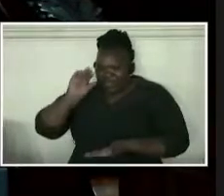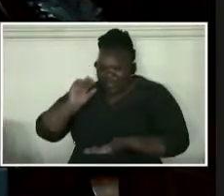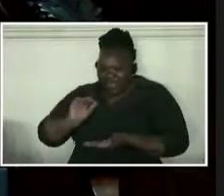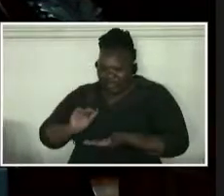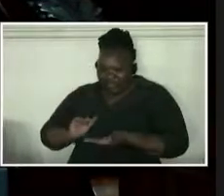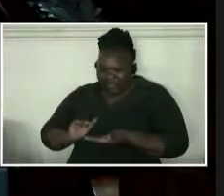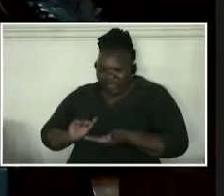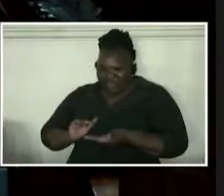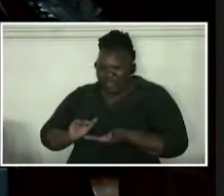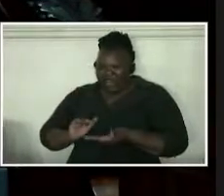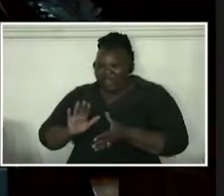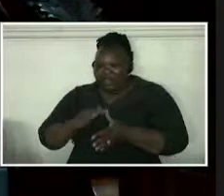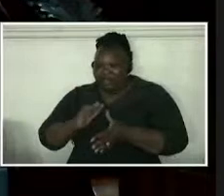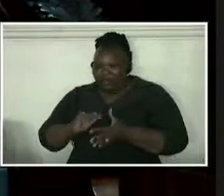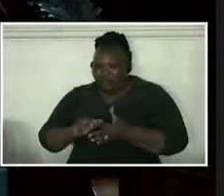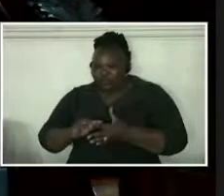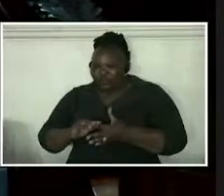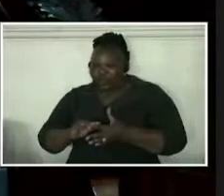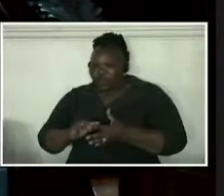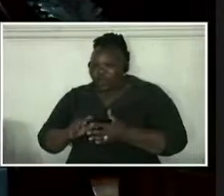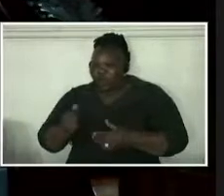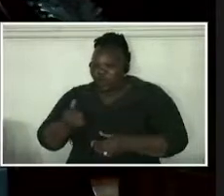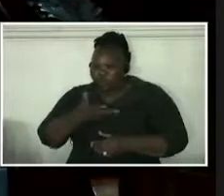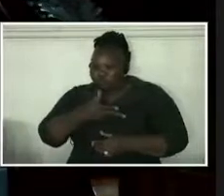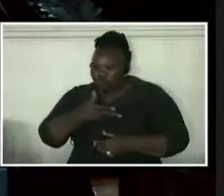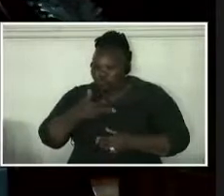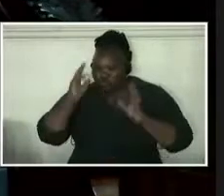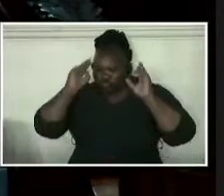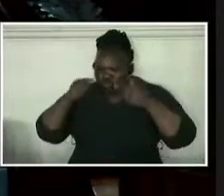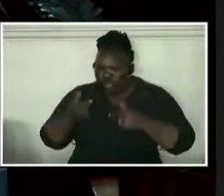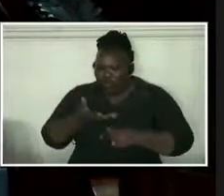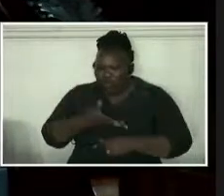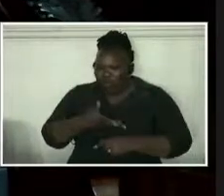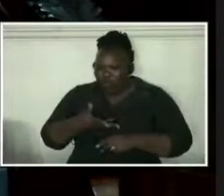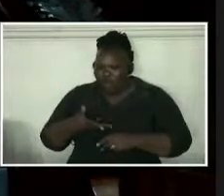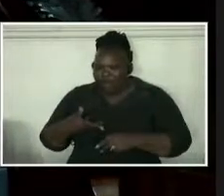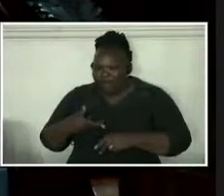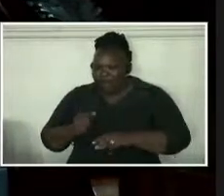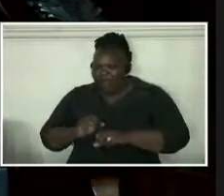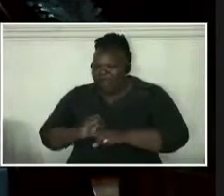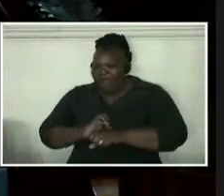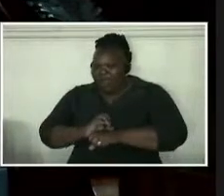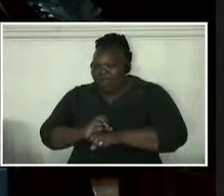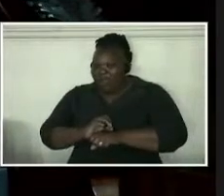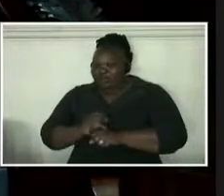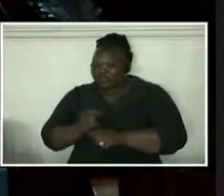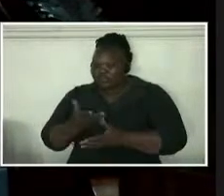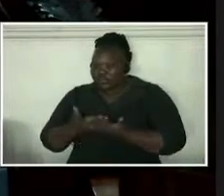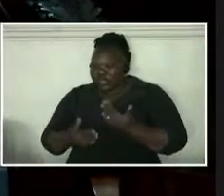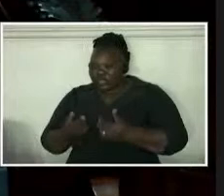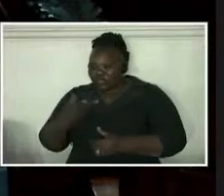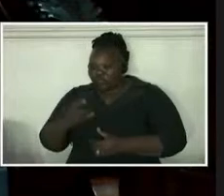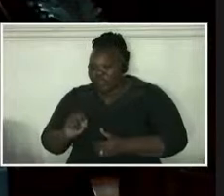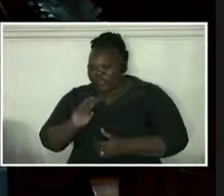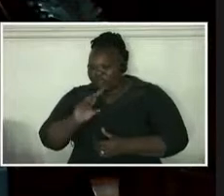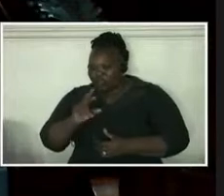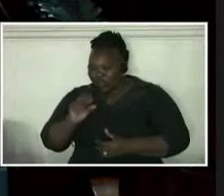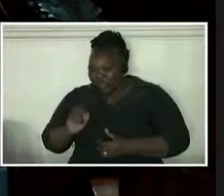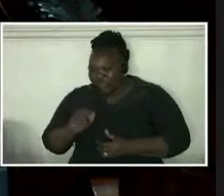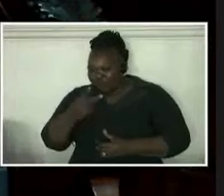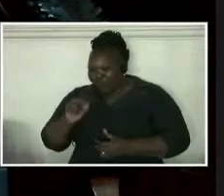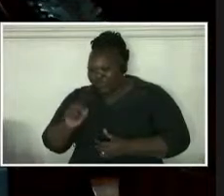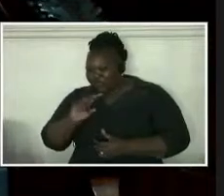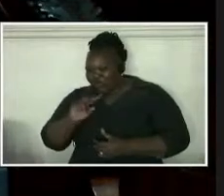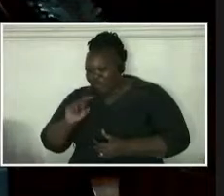reduction in maternal deaths from covet 19 which was a major contributor to mothers dying during the 2020-2021